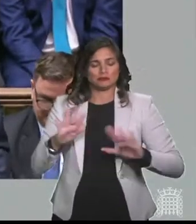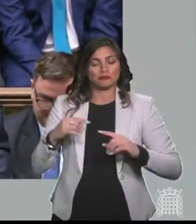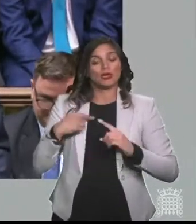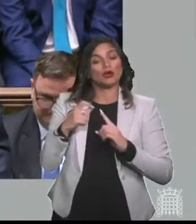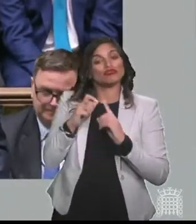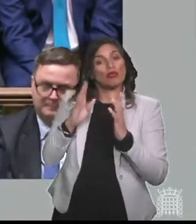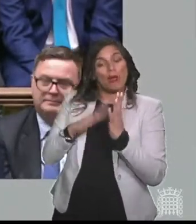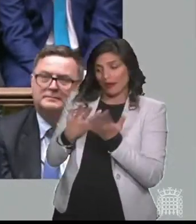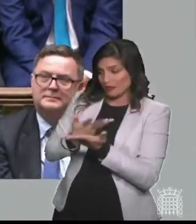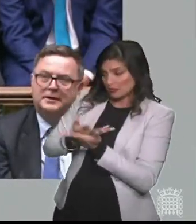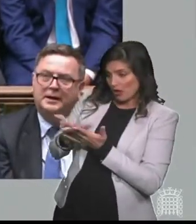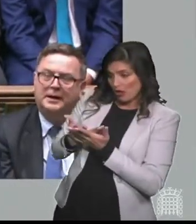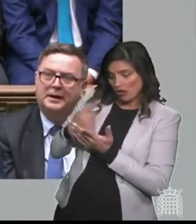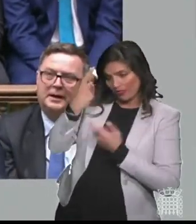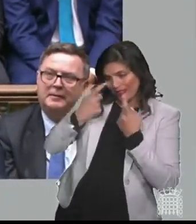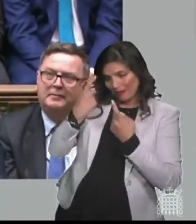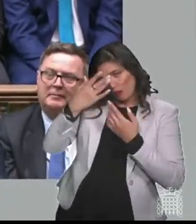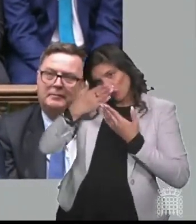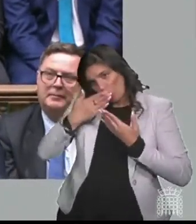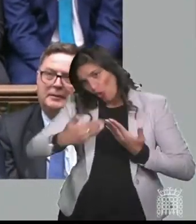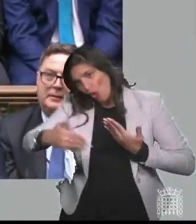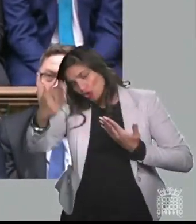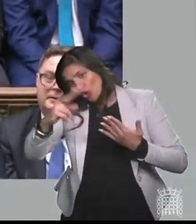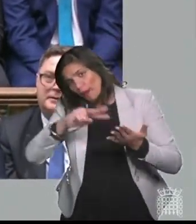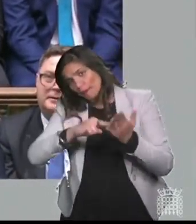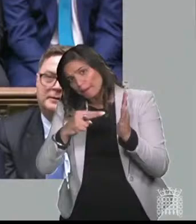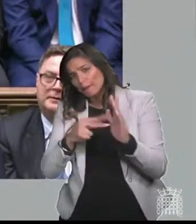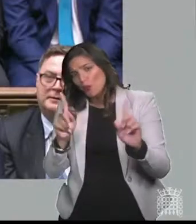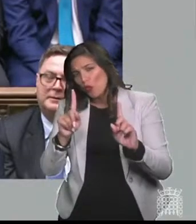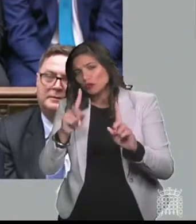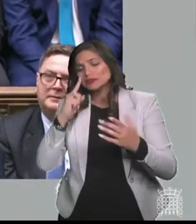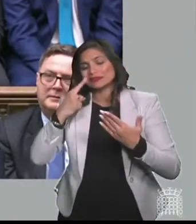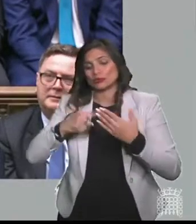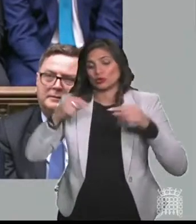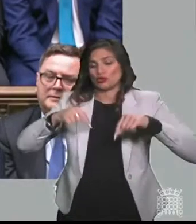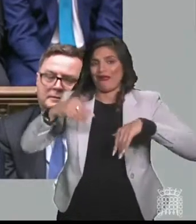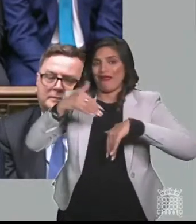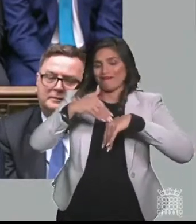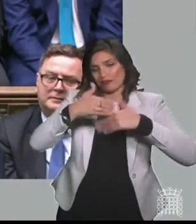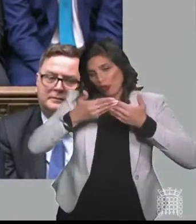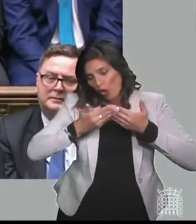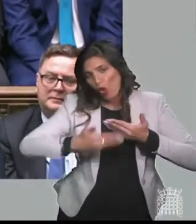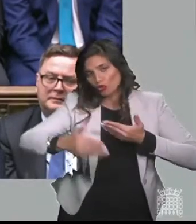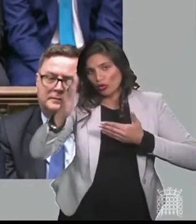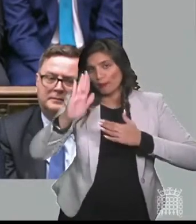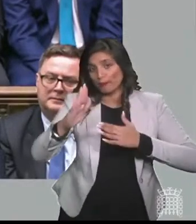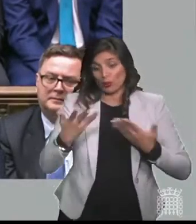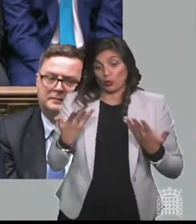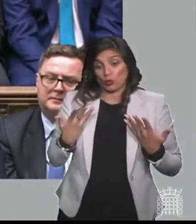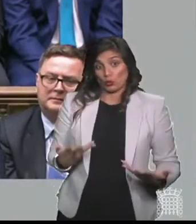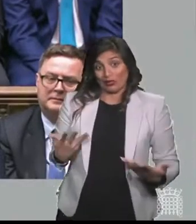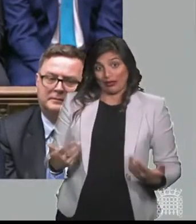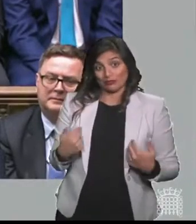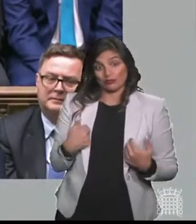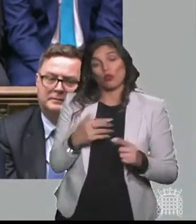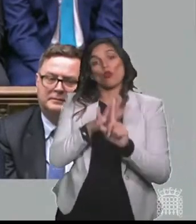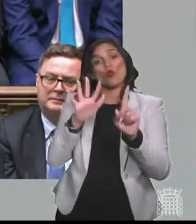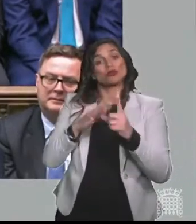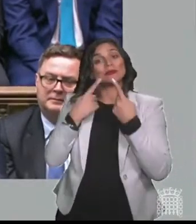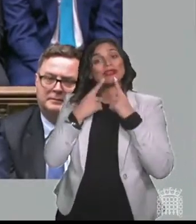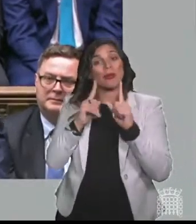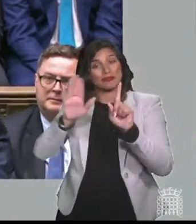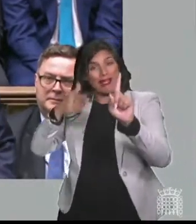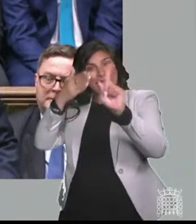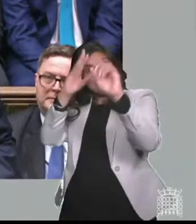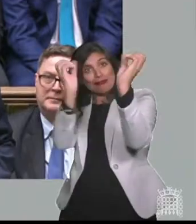for the long term. In today's autumn statement for growth, our choice is